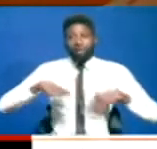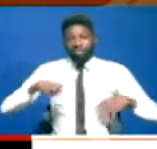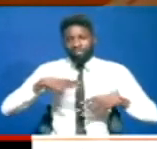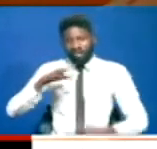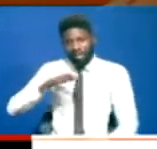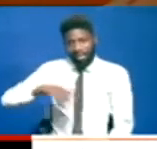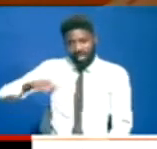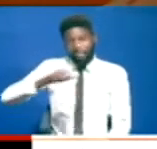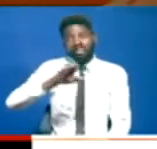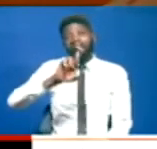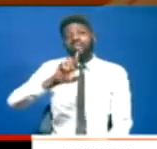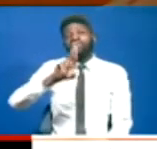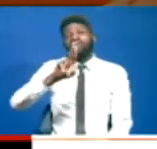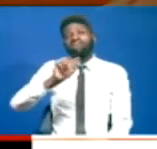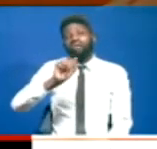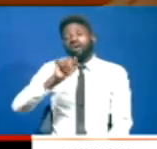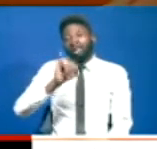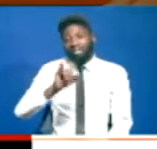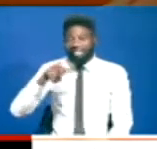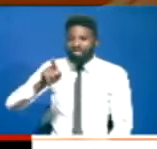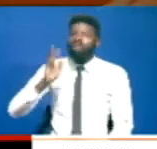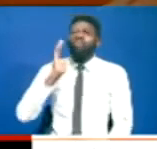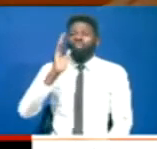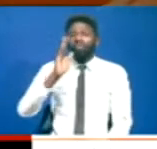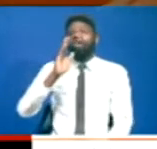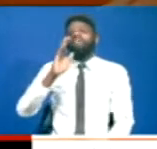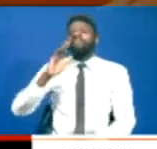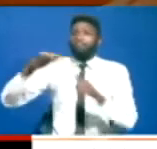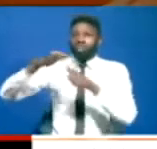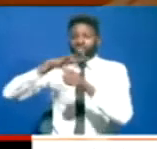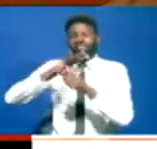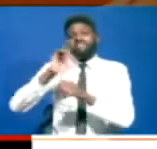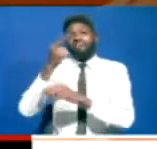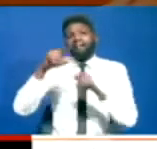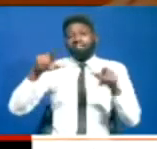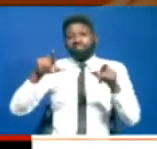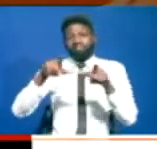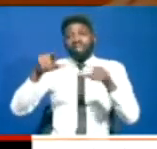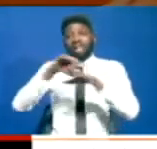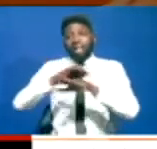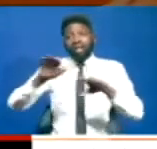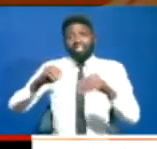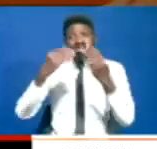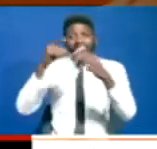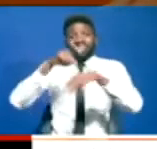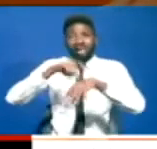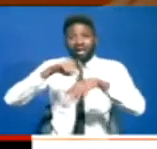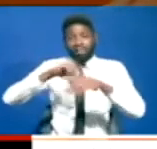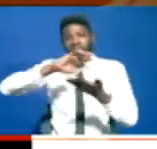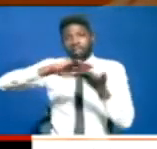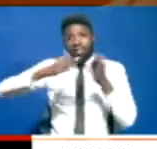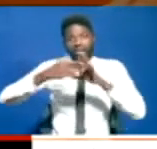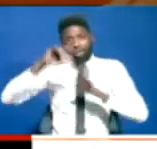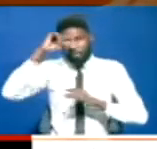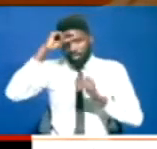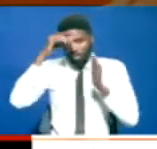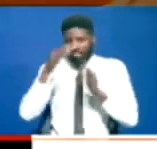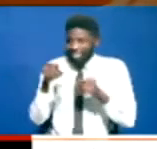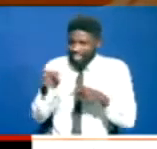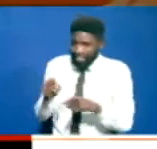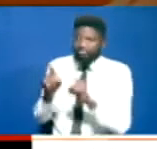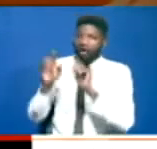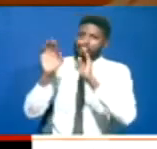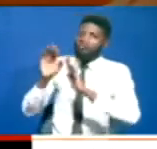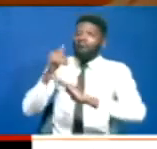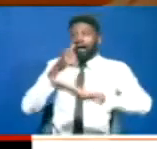prioritize issuance of title deeds once he ascends into power. Igathe, who intensified his campaigns under the Azimio, La Umoja, One